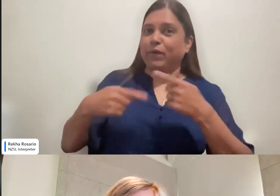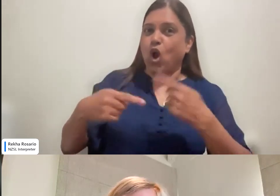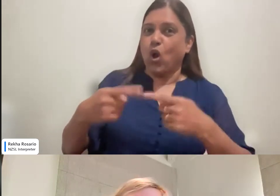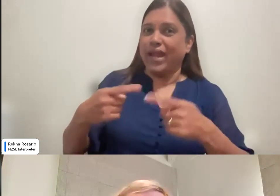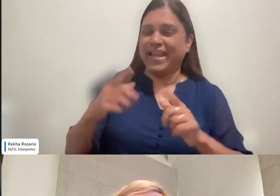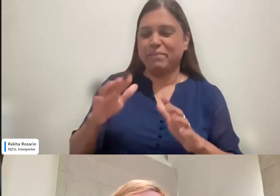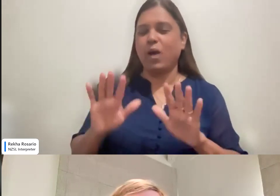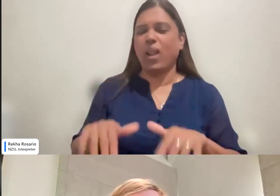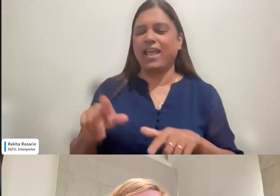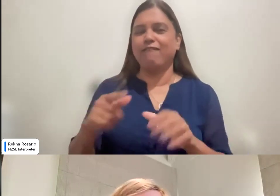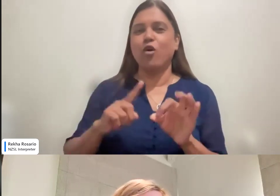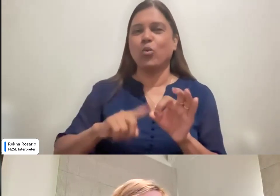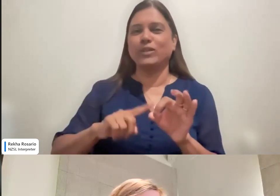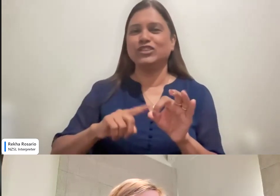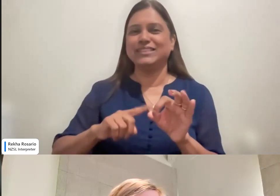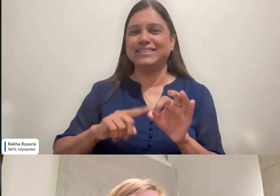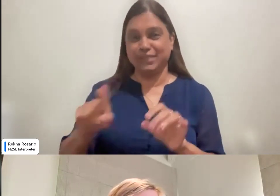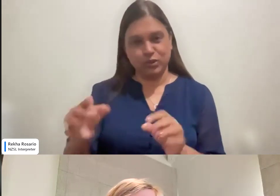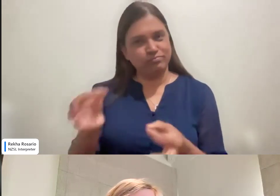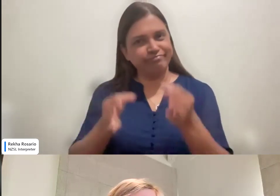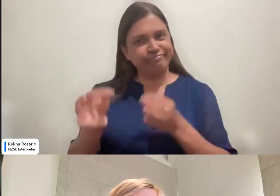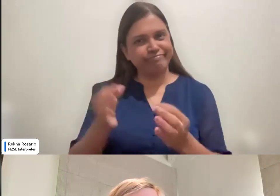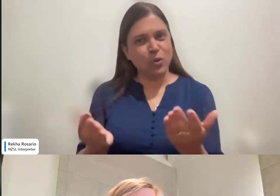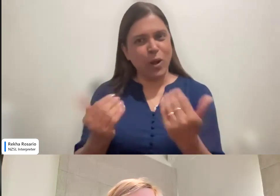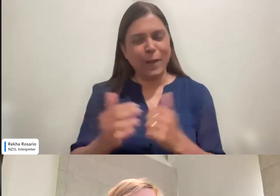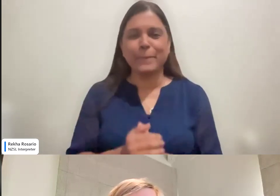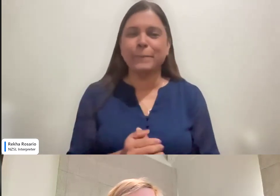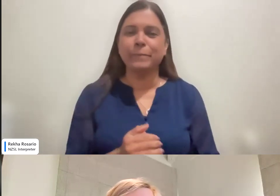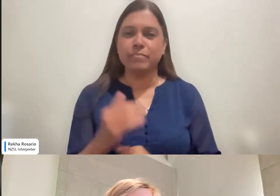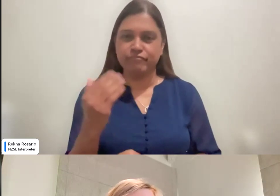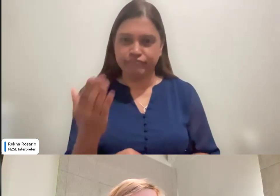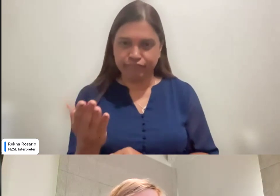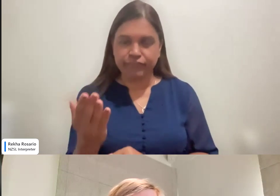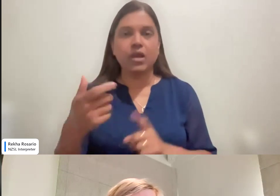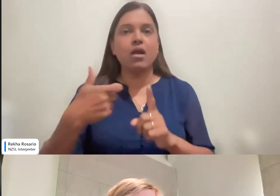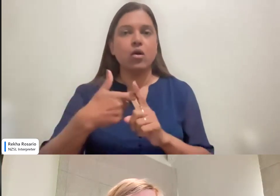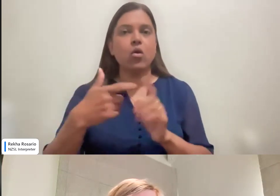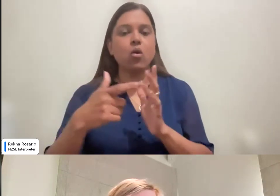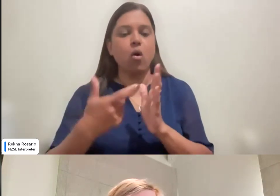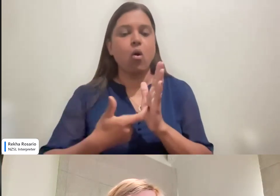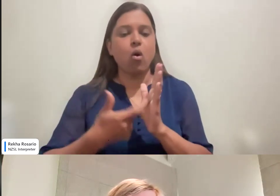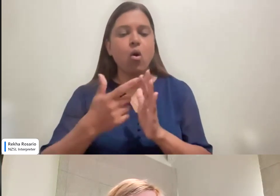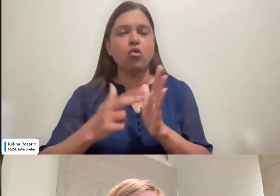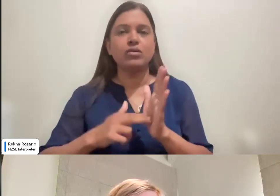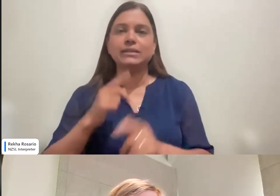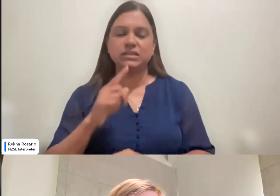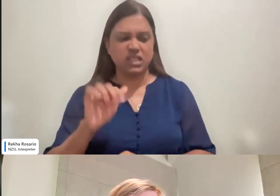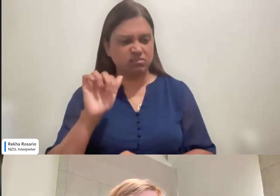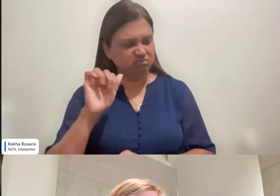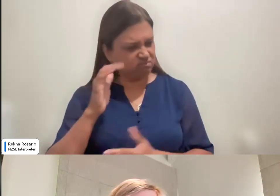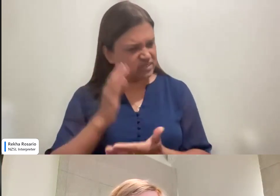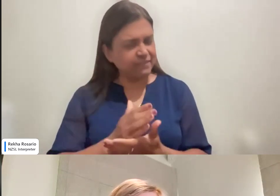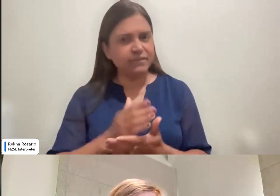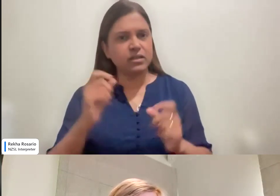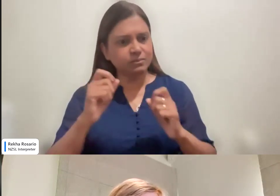questions. Yeah, no, perfect. Thank you so much for that. You're definitely highlighting, just